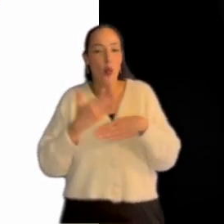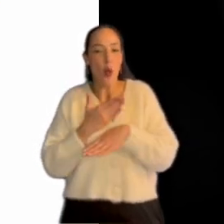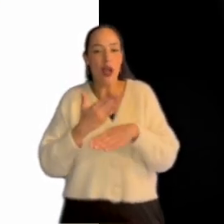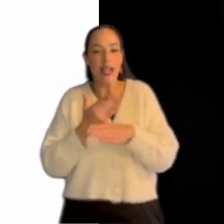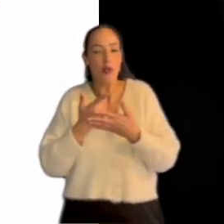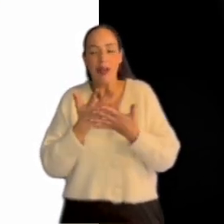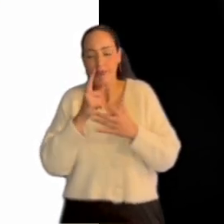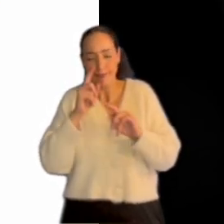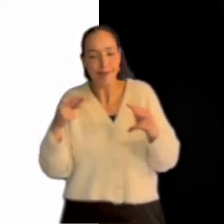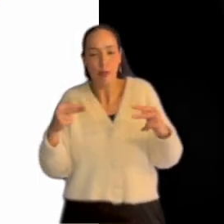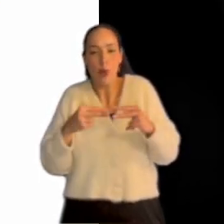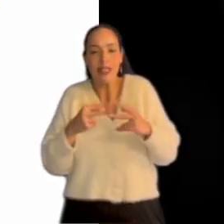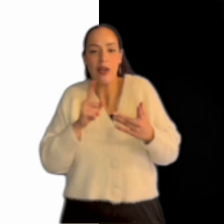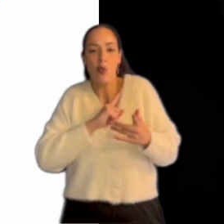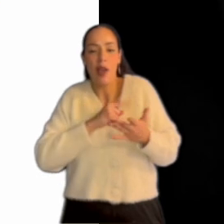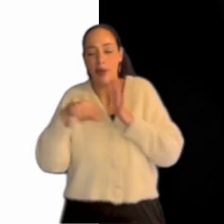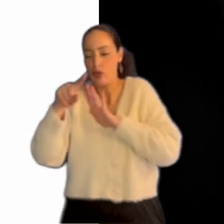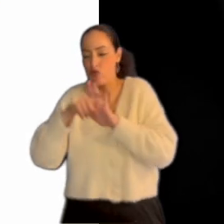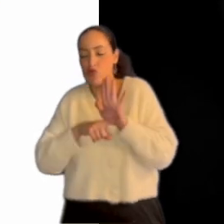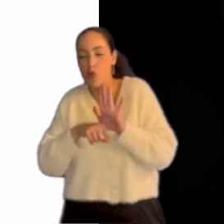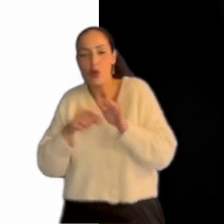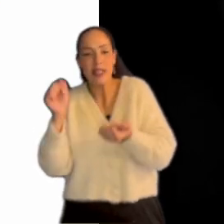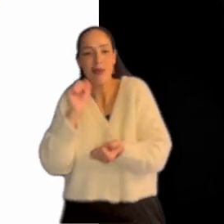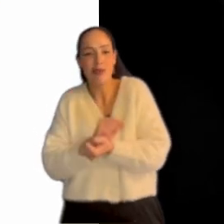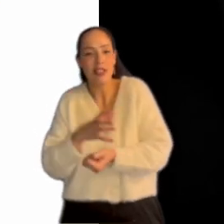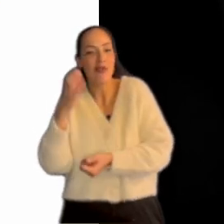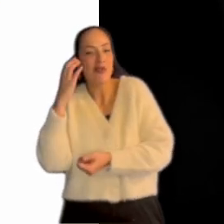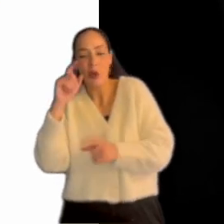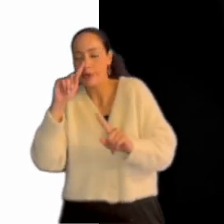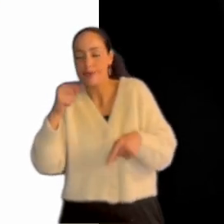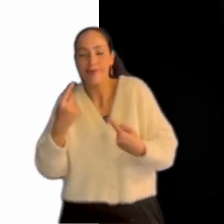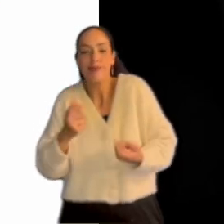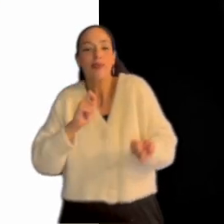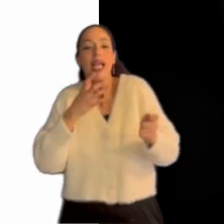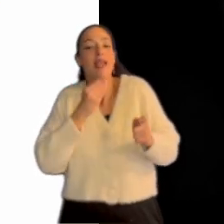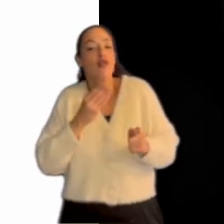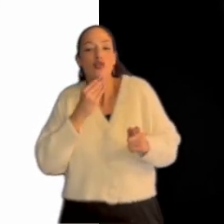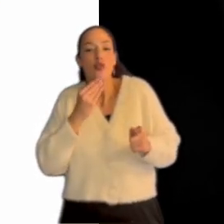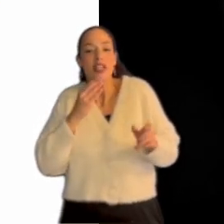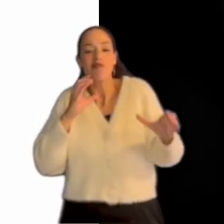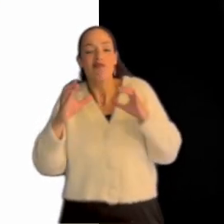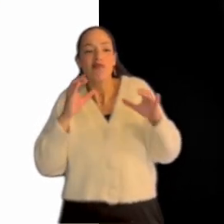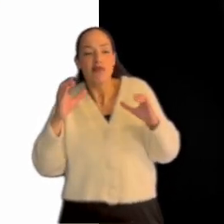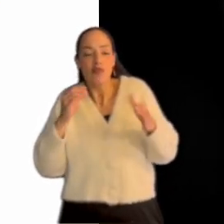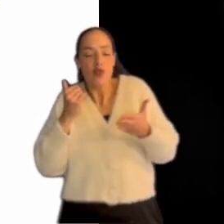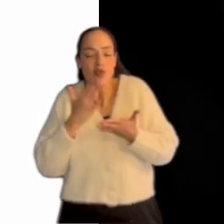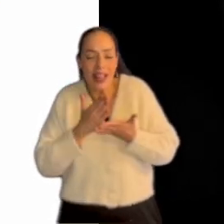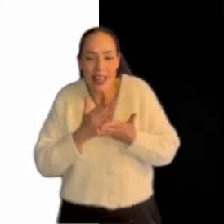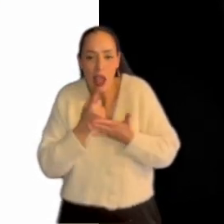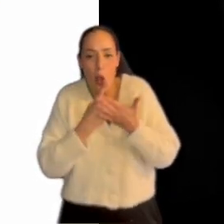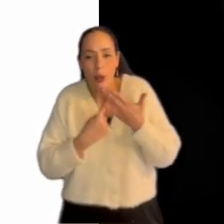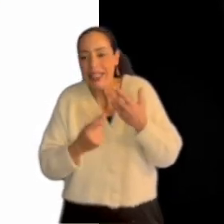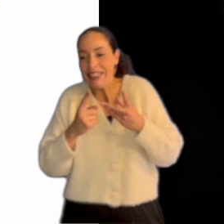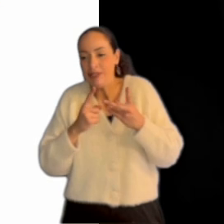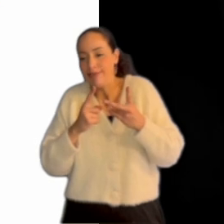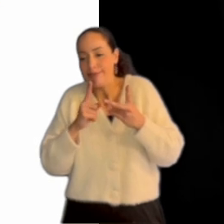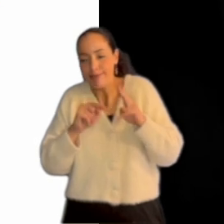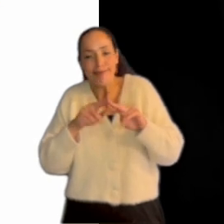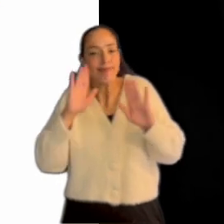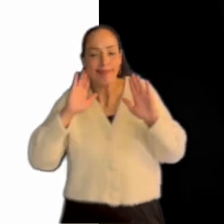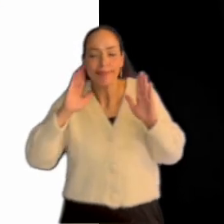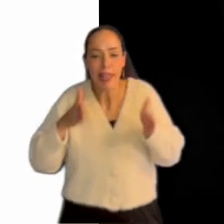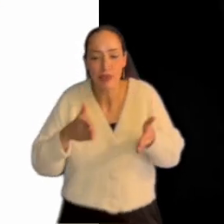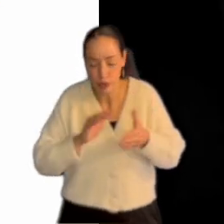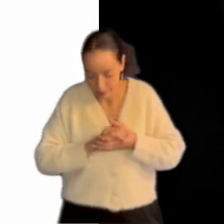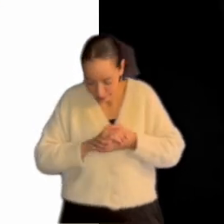become accustomed to not communicating unless there was a practical need to do so. On this particular evening, I'm unable to recall why I sent